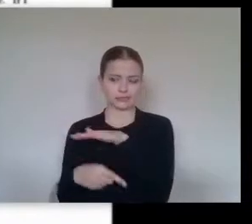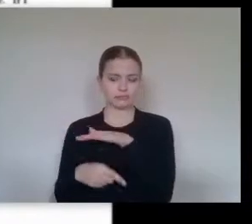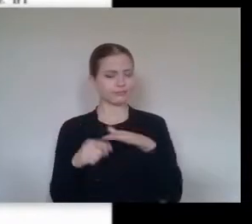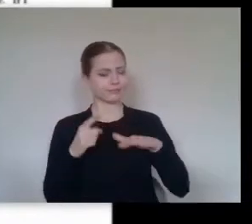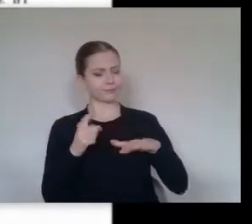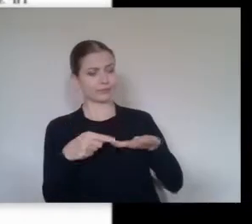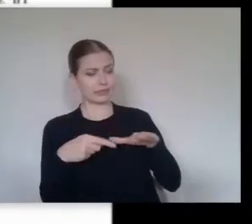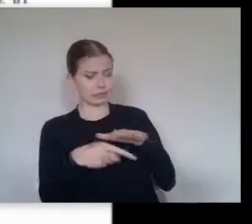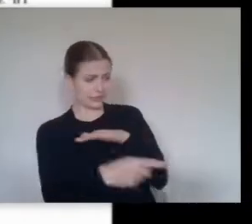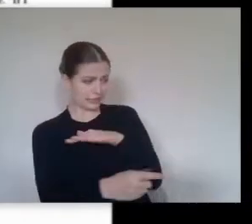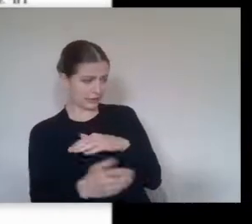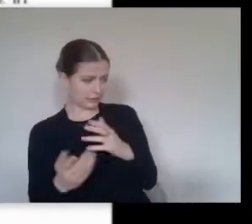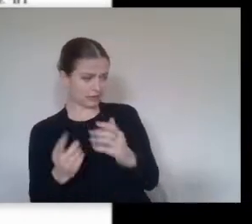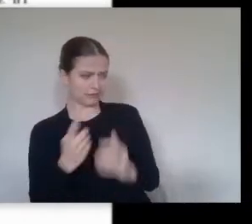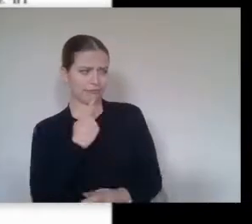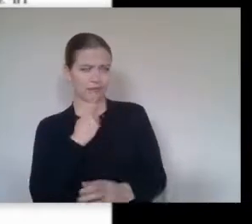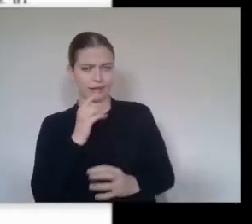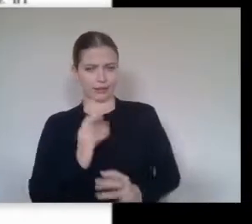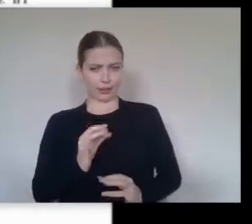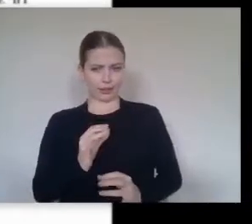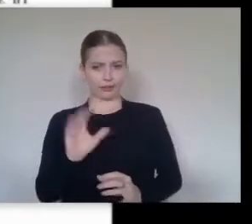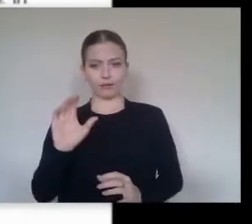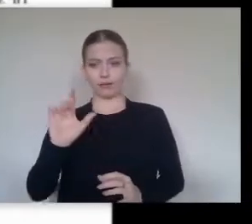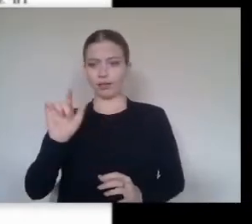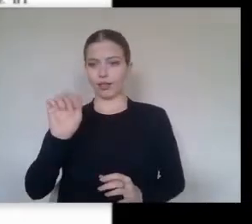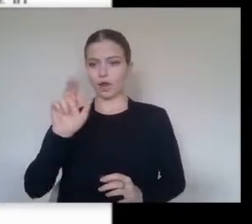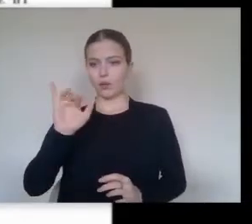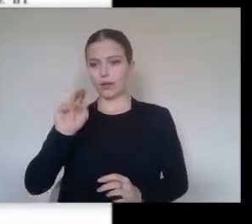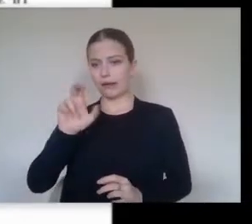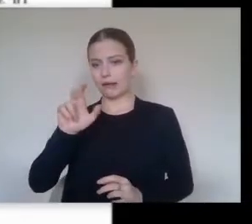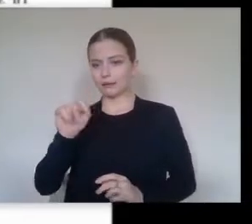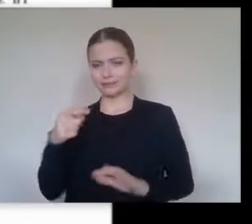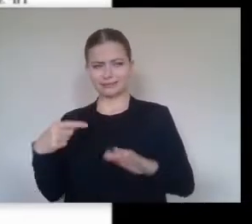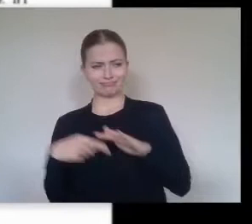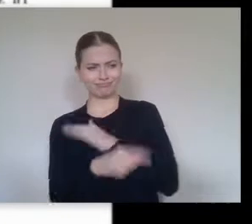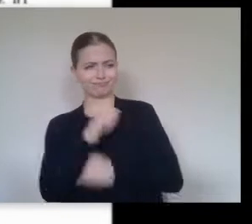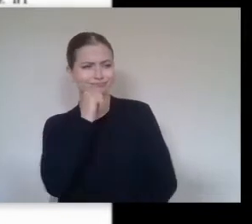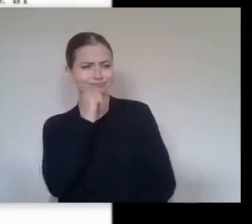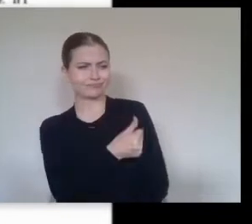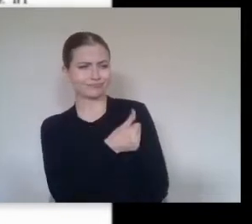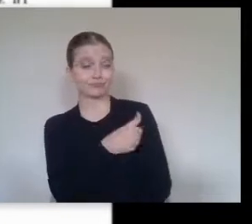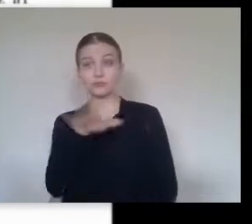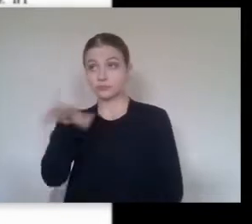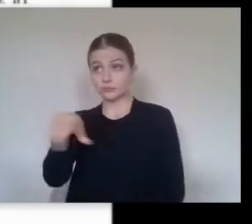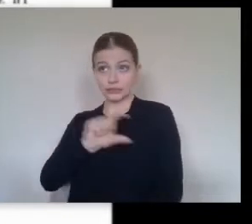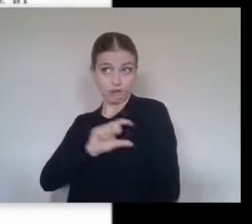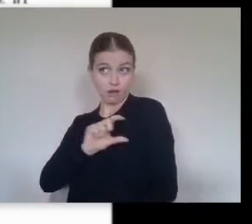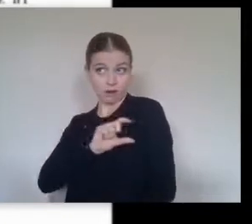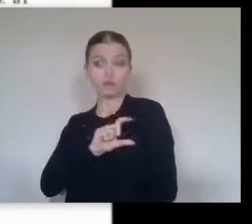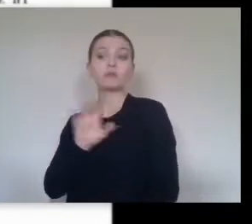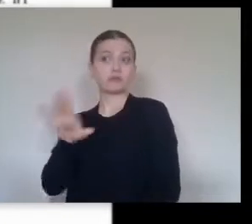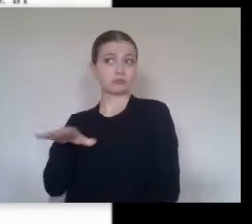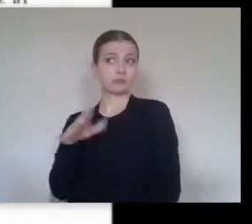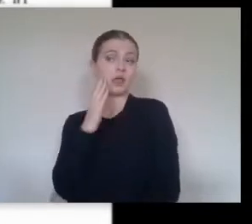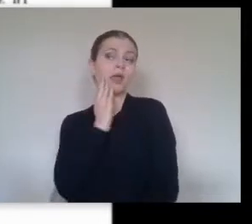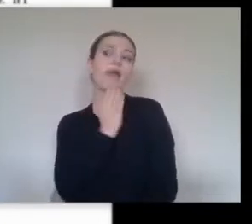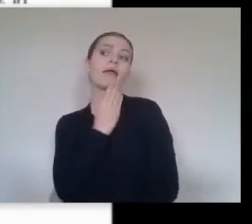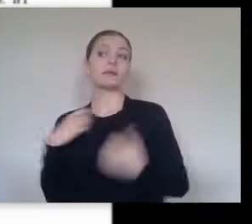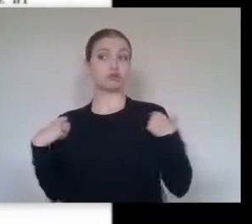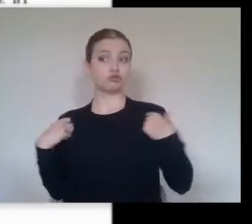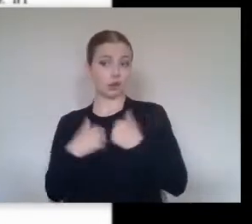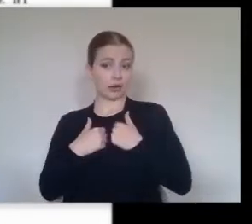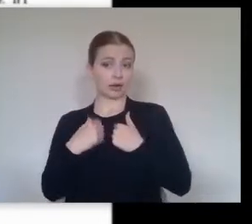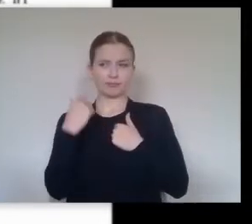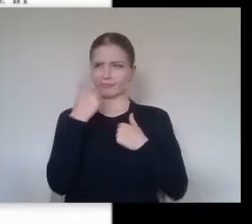Sneaky, said the clarinets. We're not sneaky. By the way, Inspector, that is a very handsome jacket you